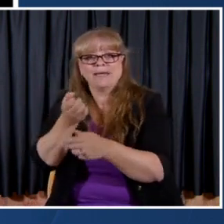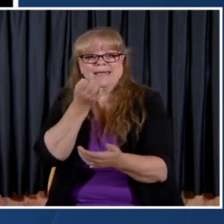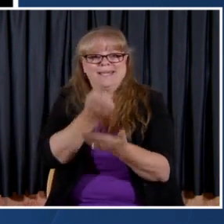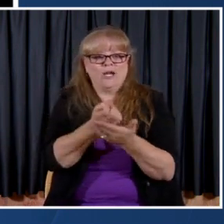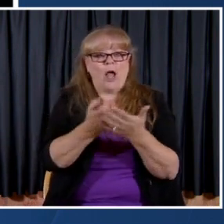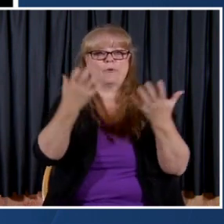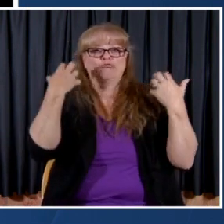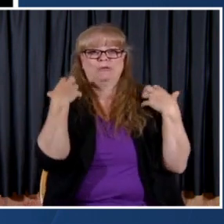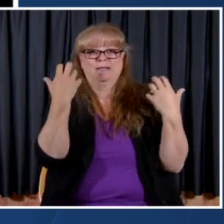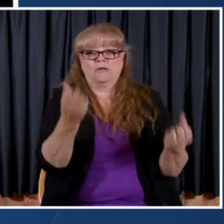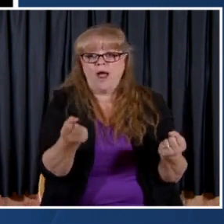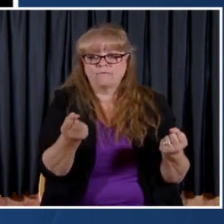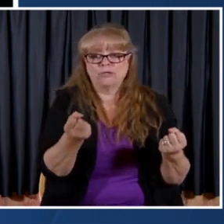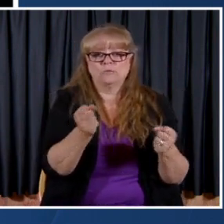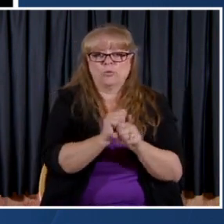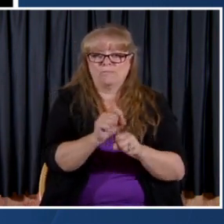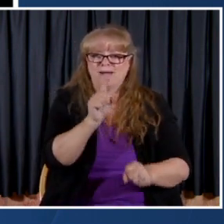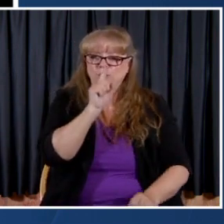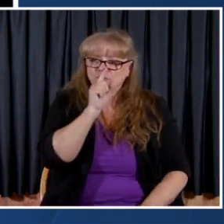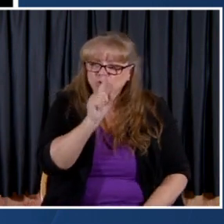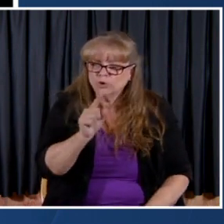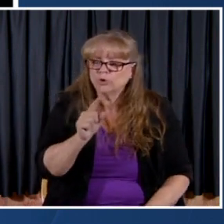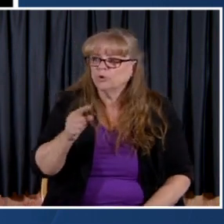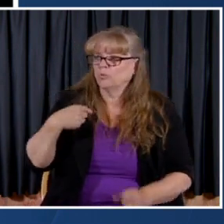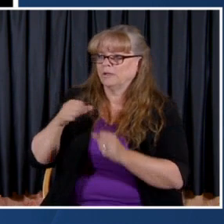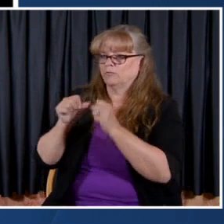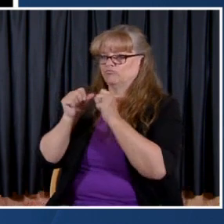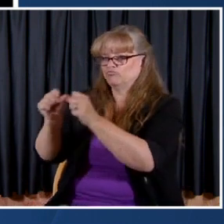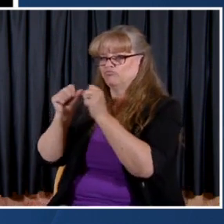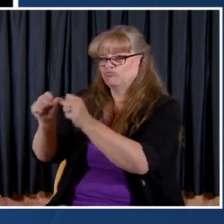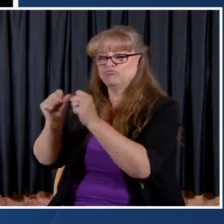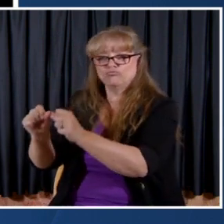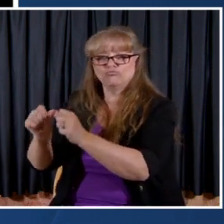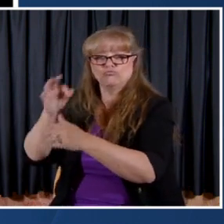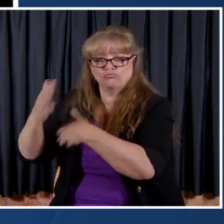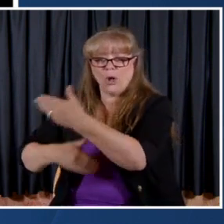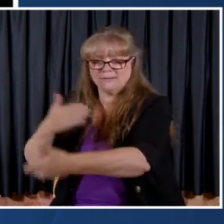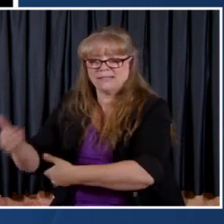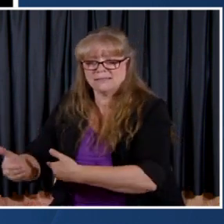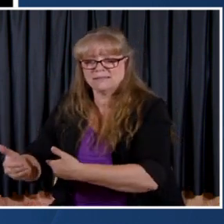of many other states with regard to the economy and additional freedoms for Coloradans.